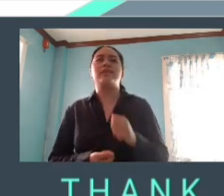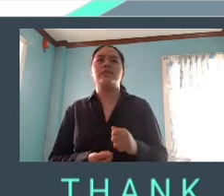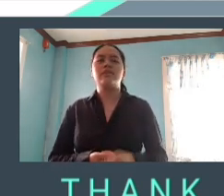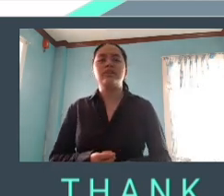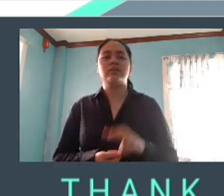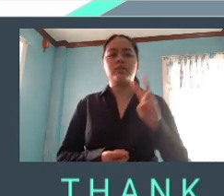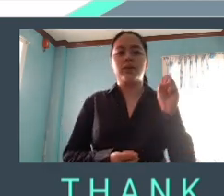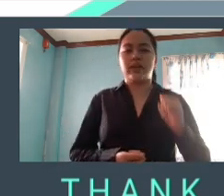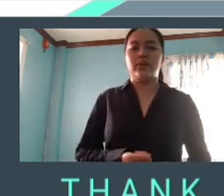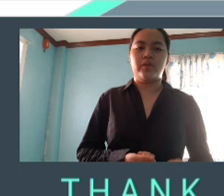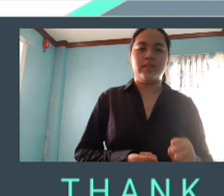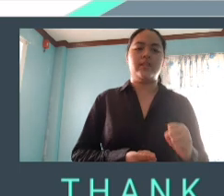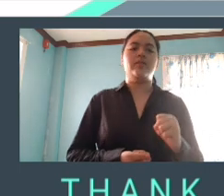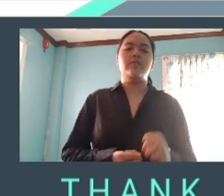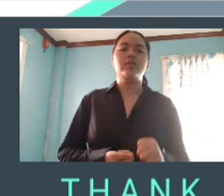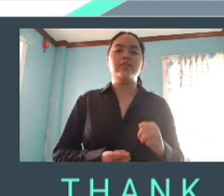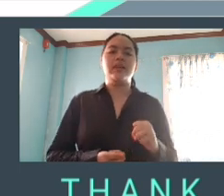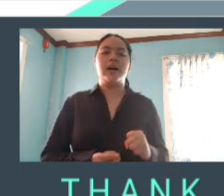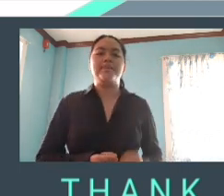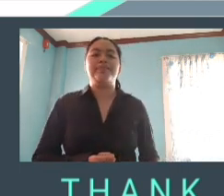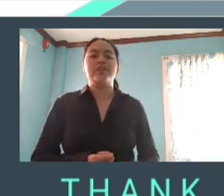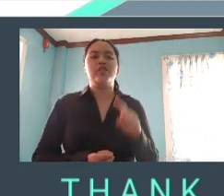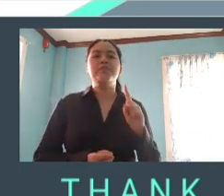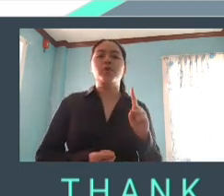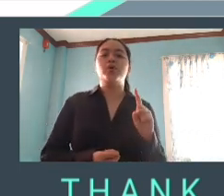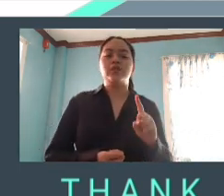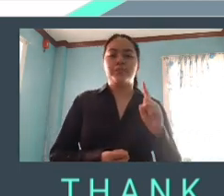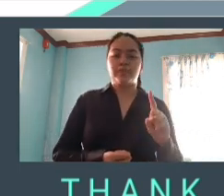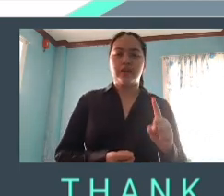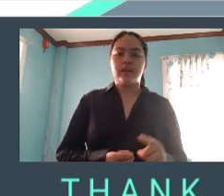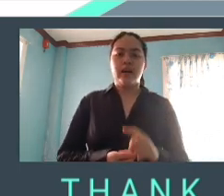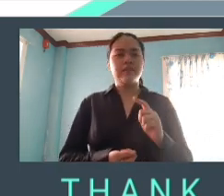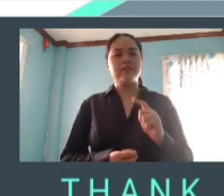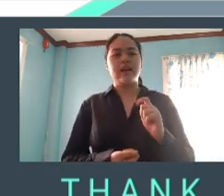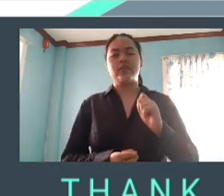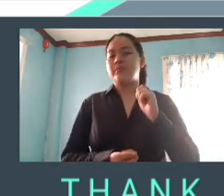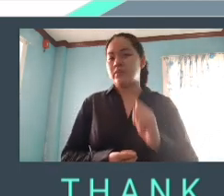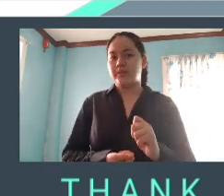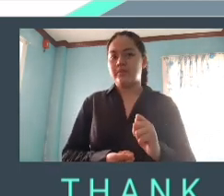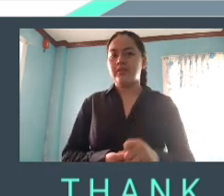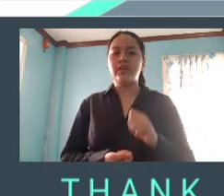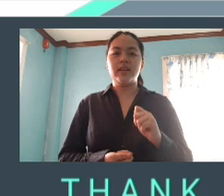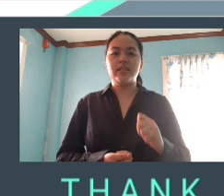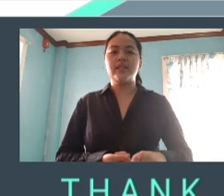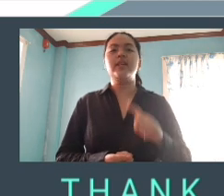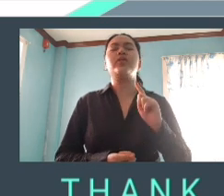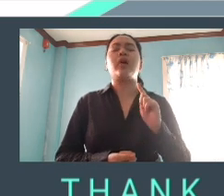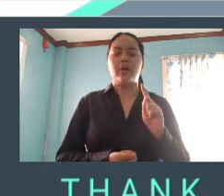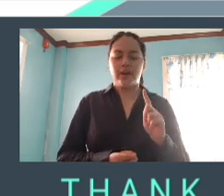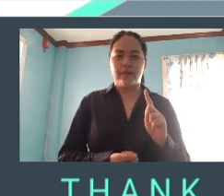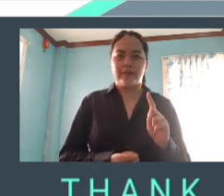non-flowering plants. There are 2 categories. This is the gymnosperm. Under the gymnosperm, there is